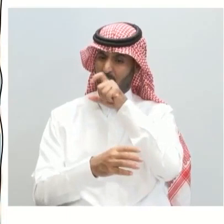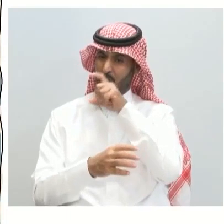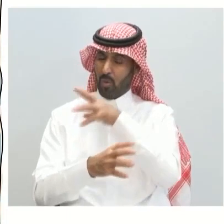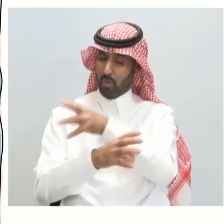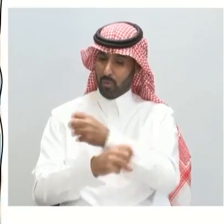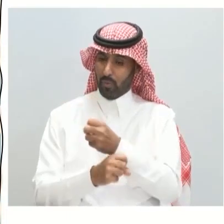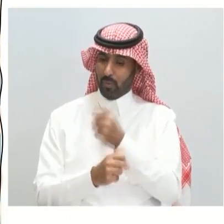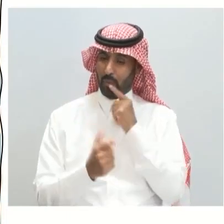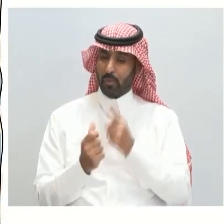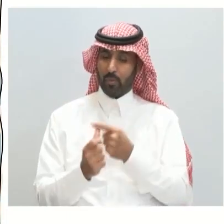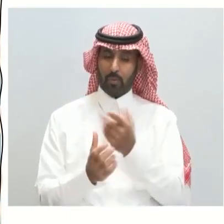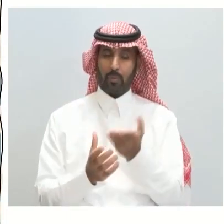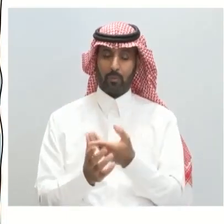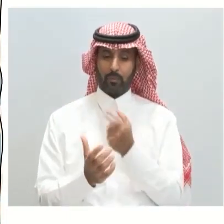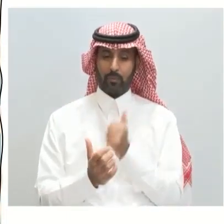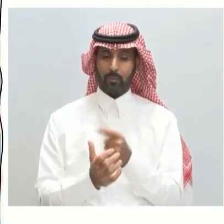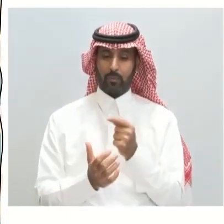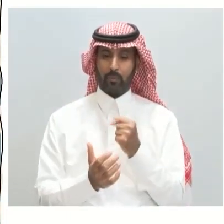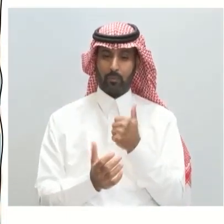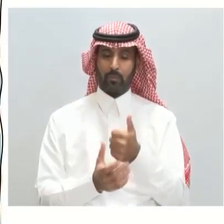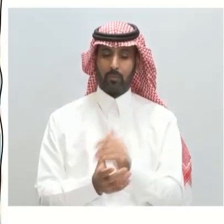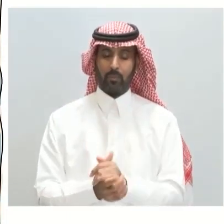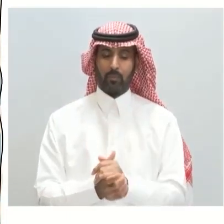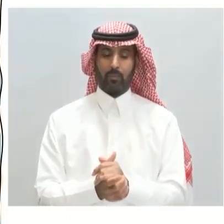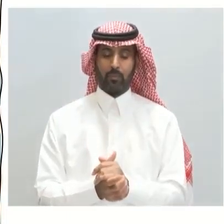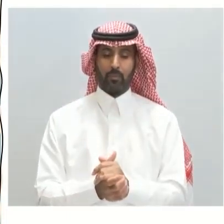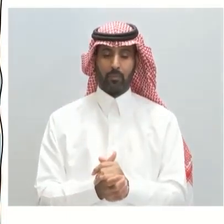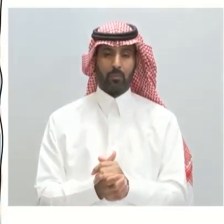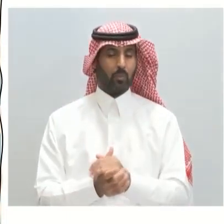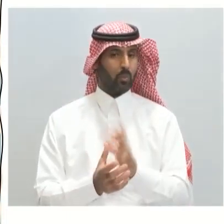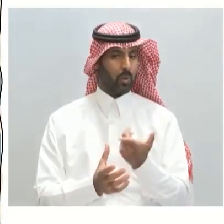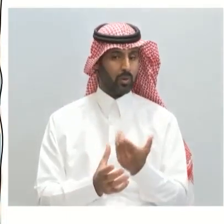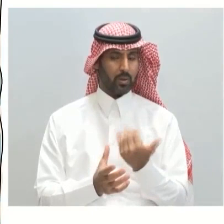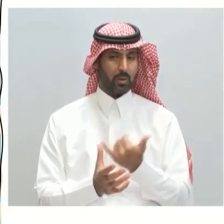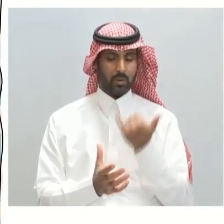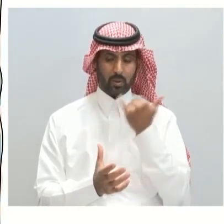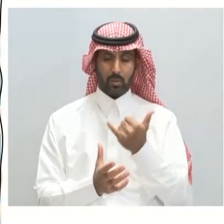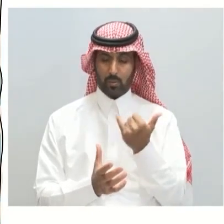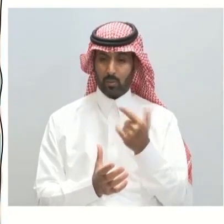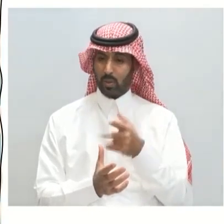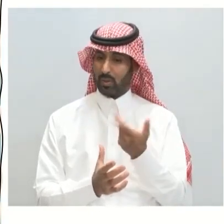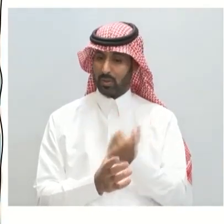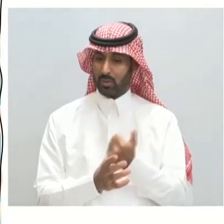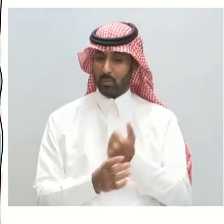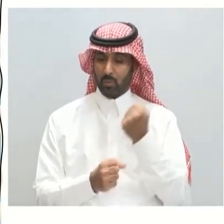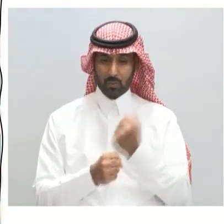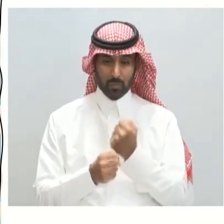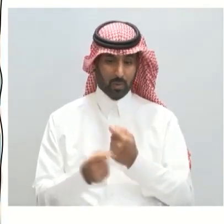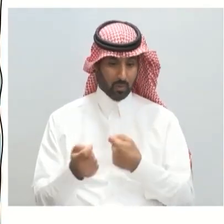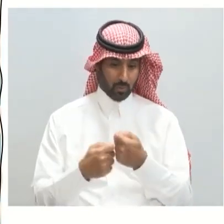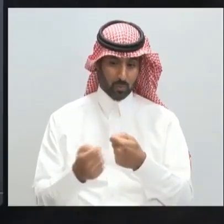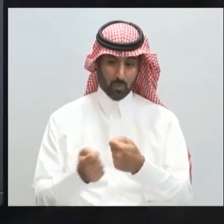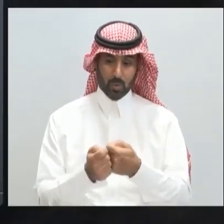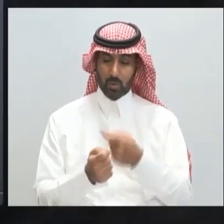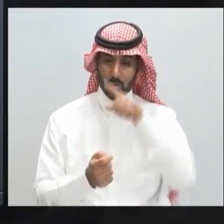again, according to Mr. Ali, yes, it was successful. What is important in the falconing business? So,